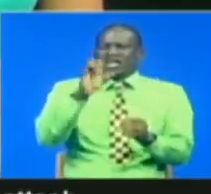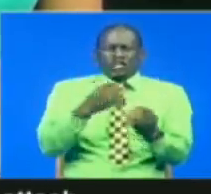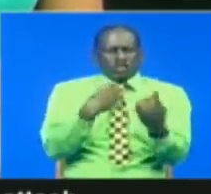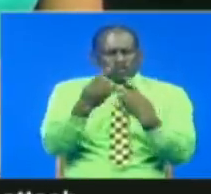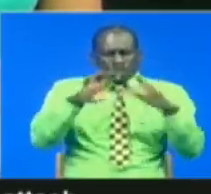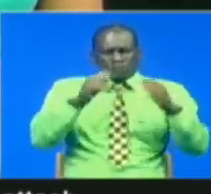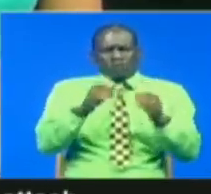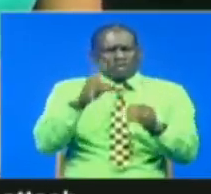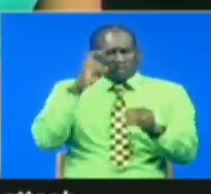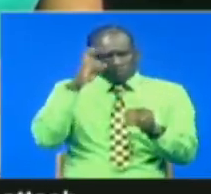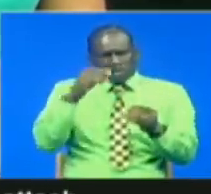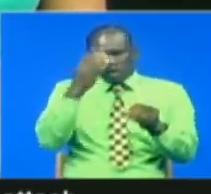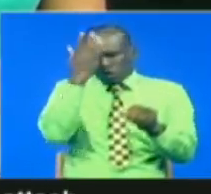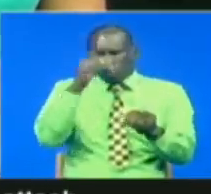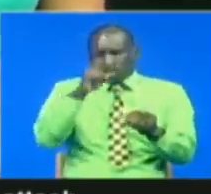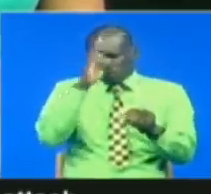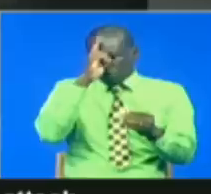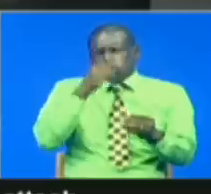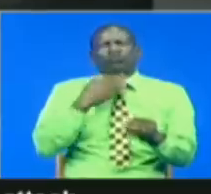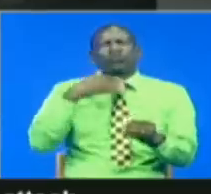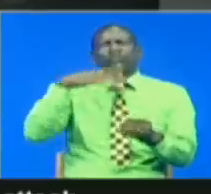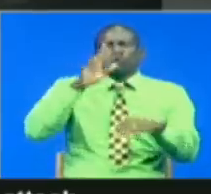police want more time to hold them.